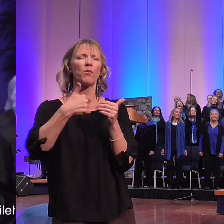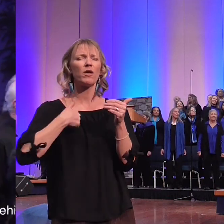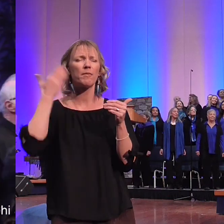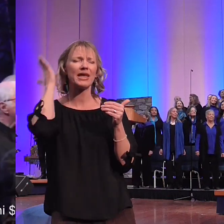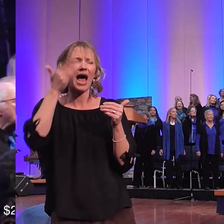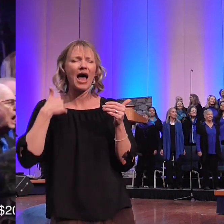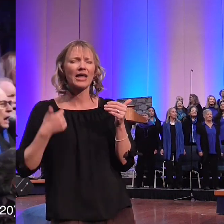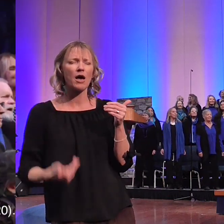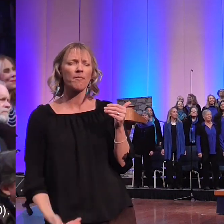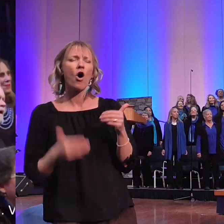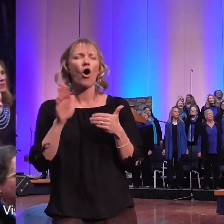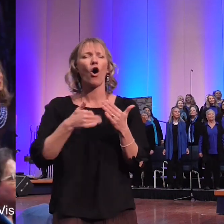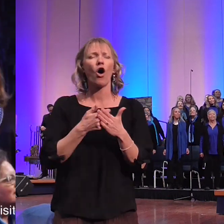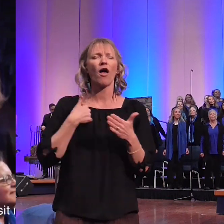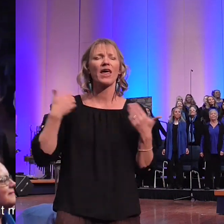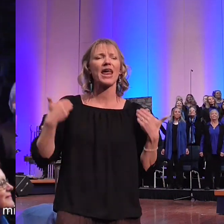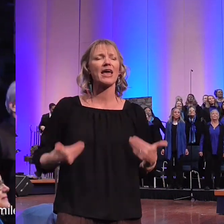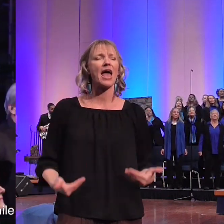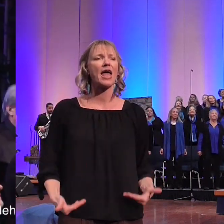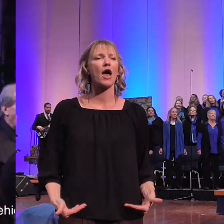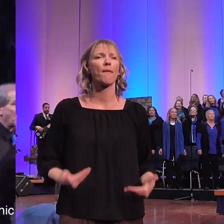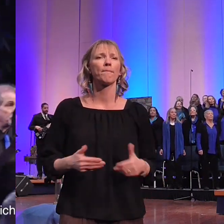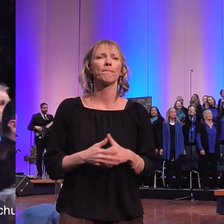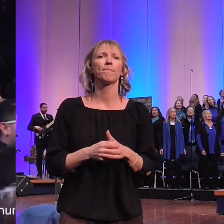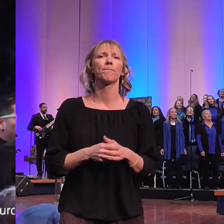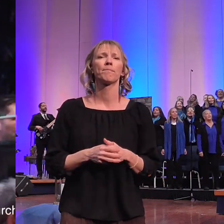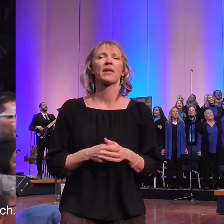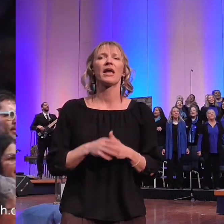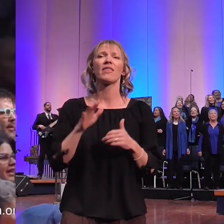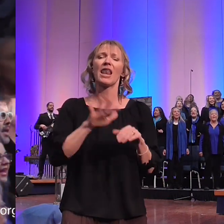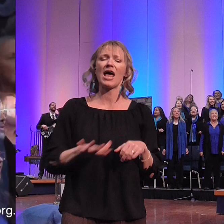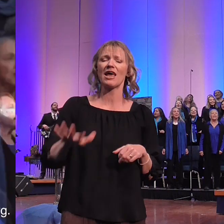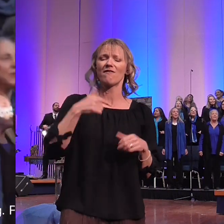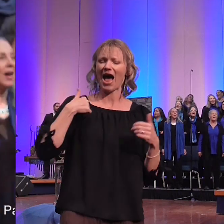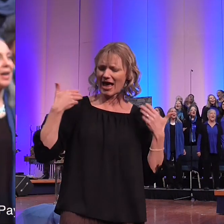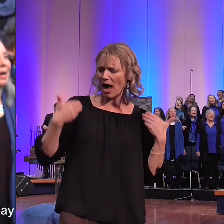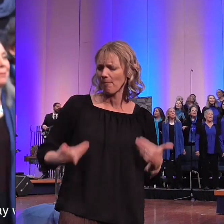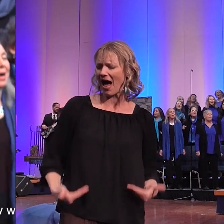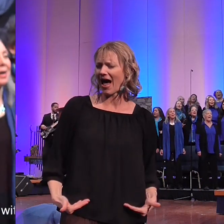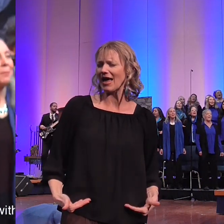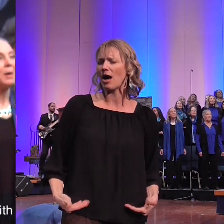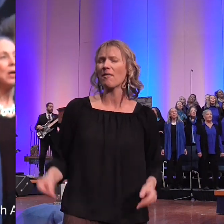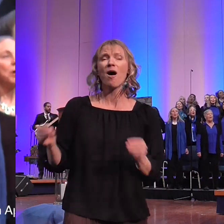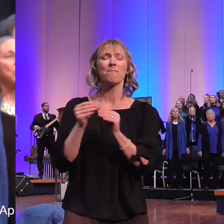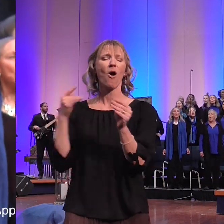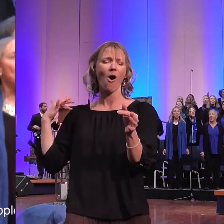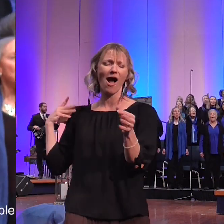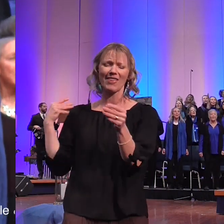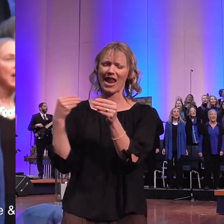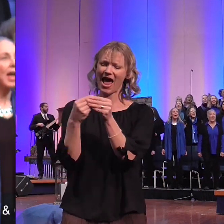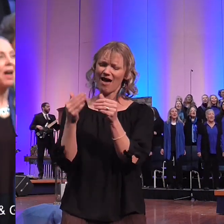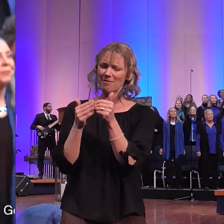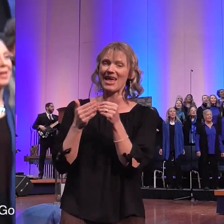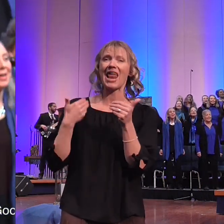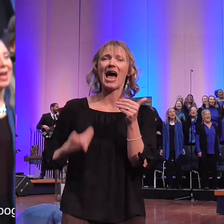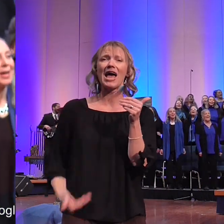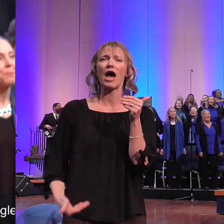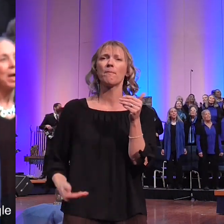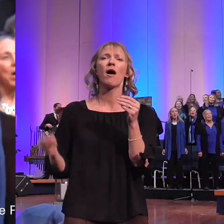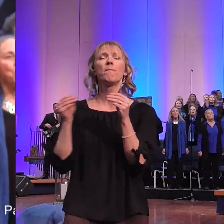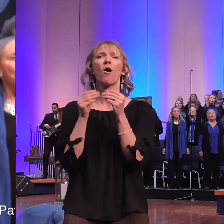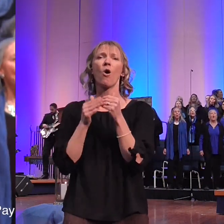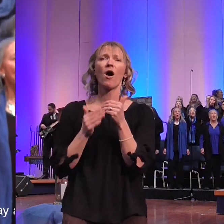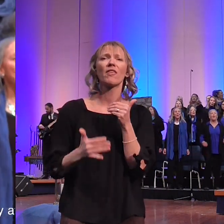than I will be, I am. All that I am, in the land of I am, more than I have been,